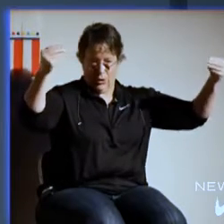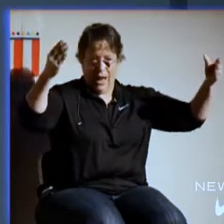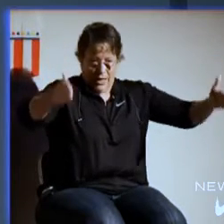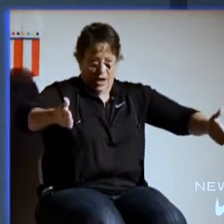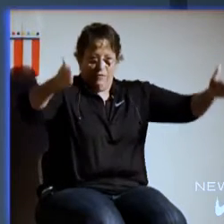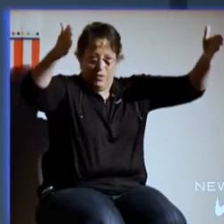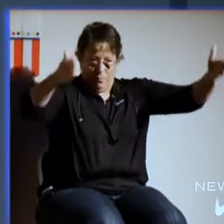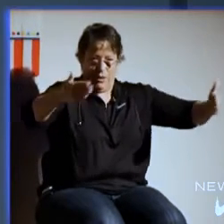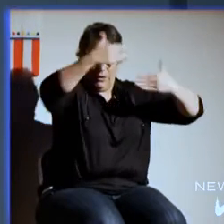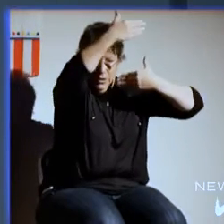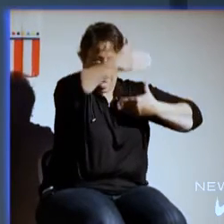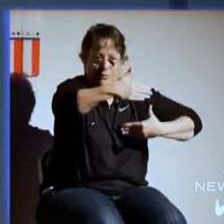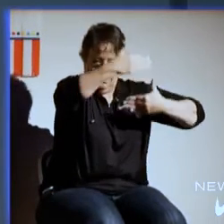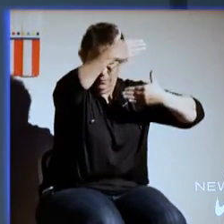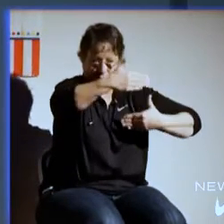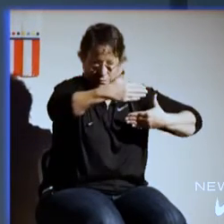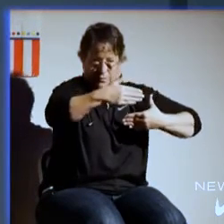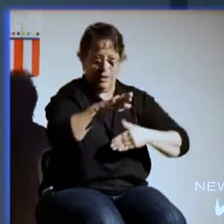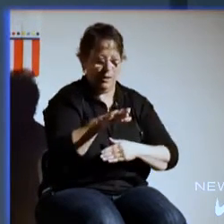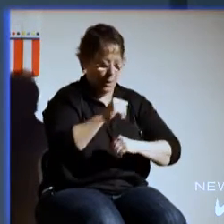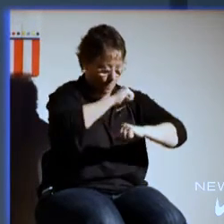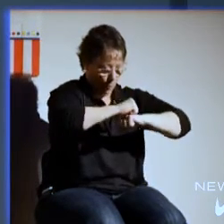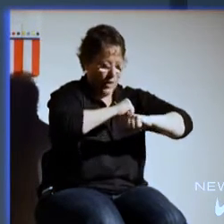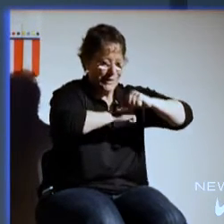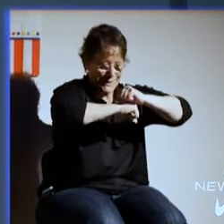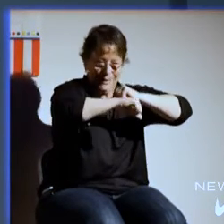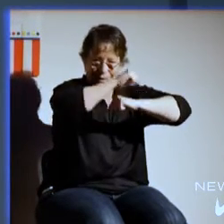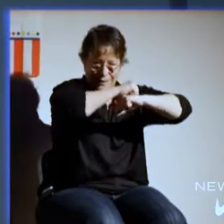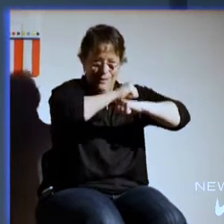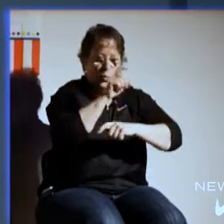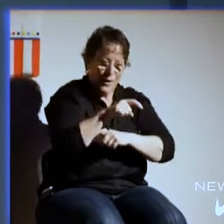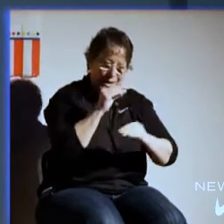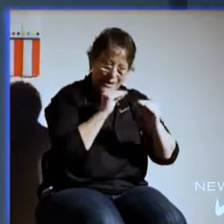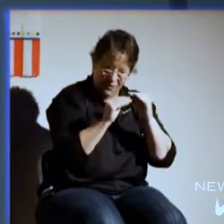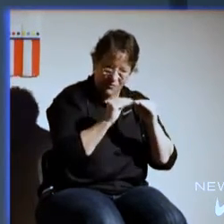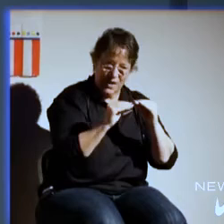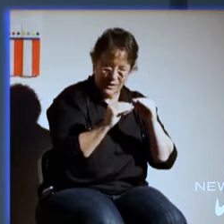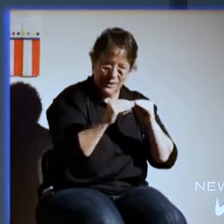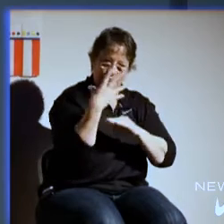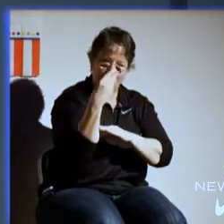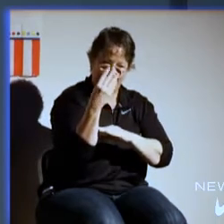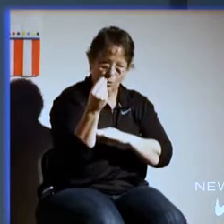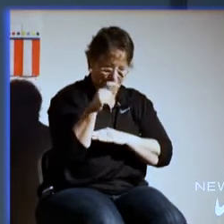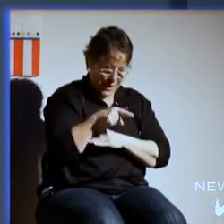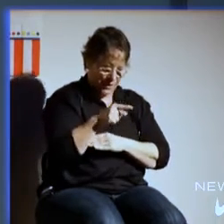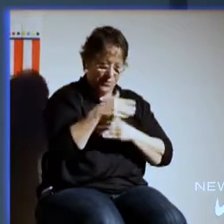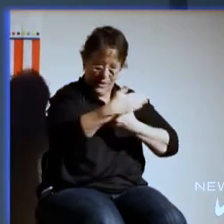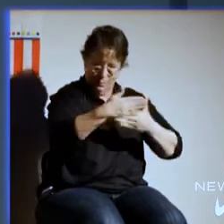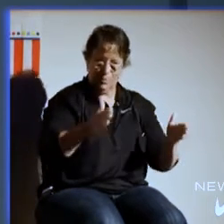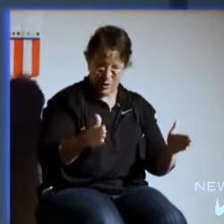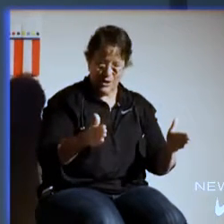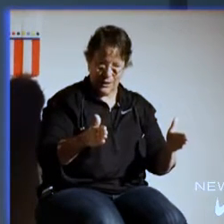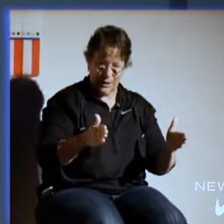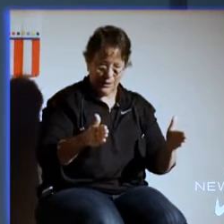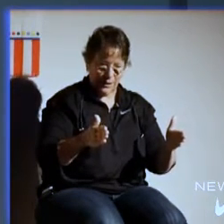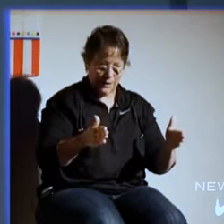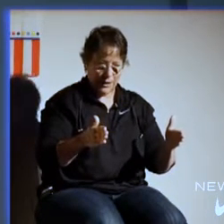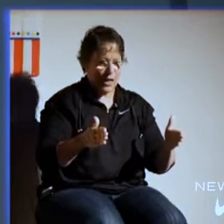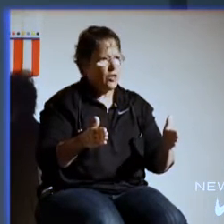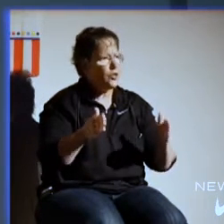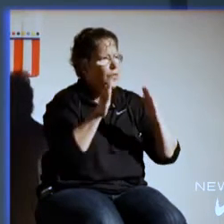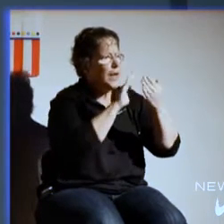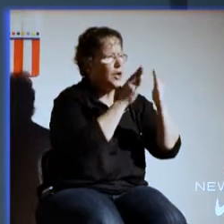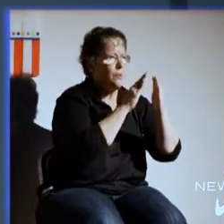You can clap for that. I think it matters to the community that they see a building that is